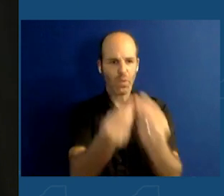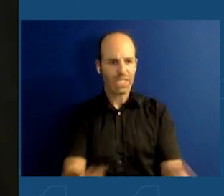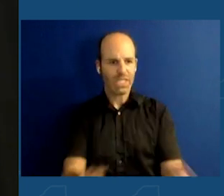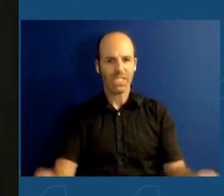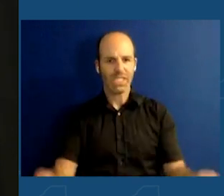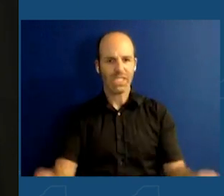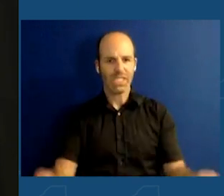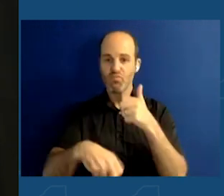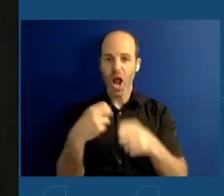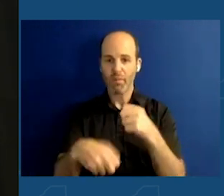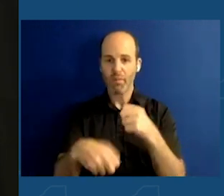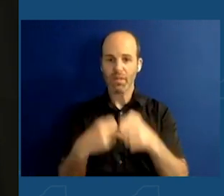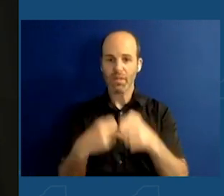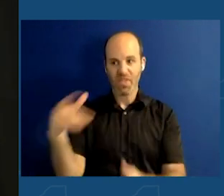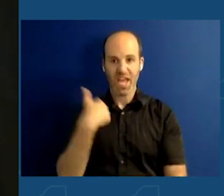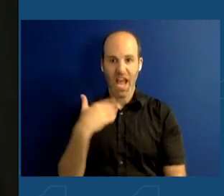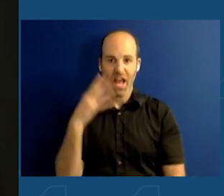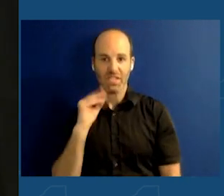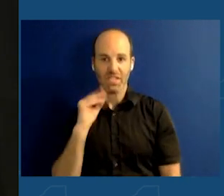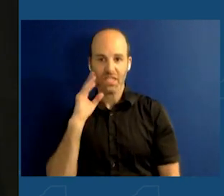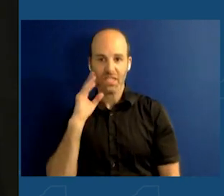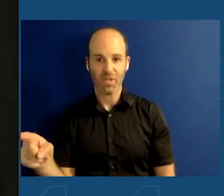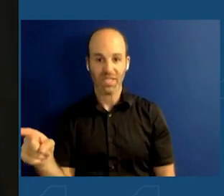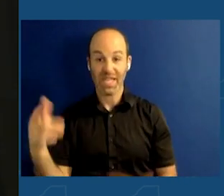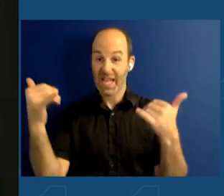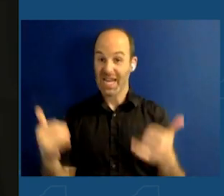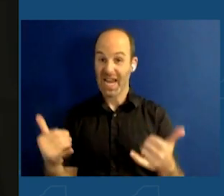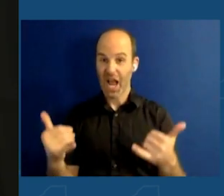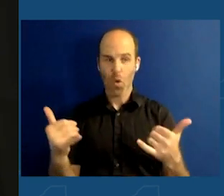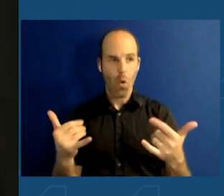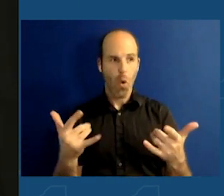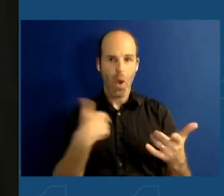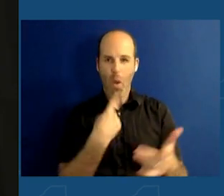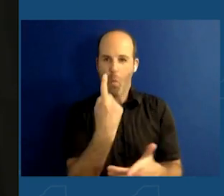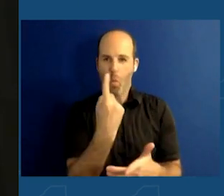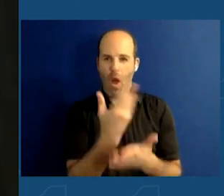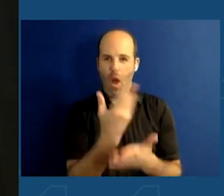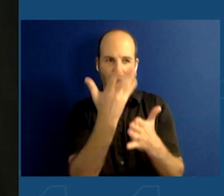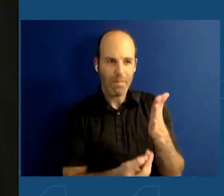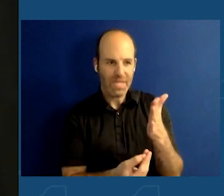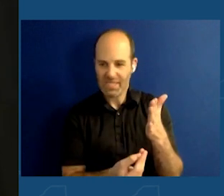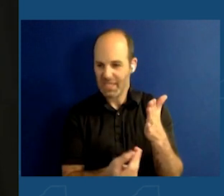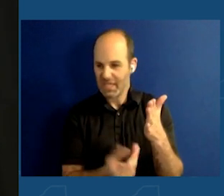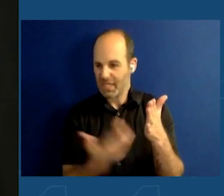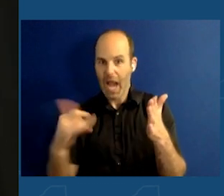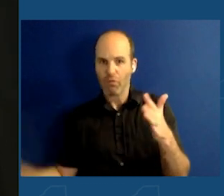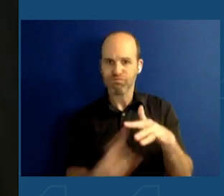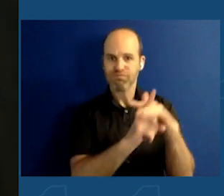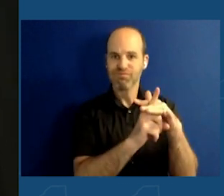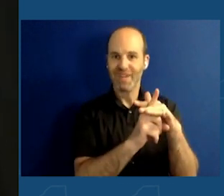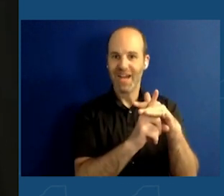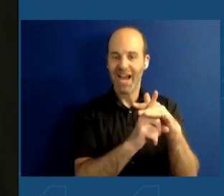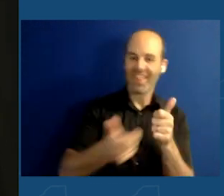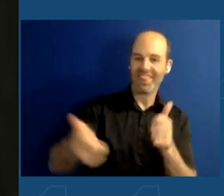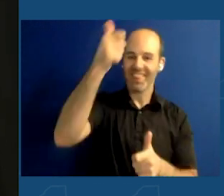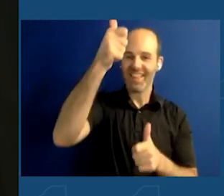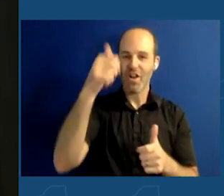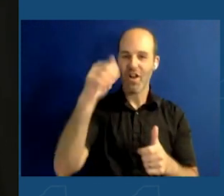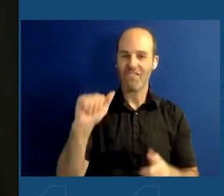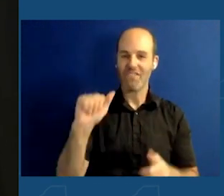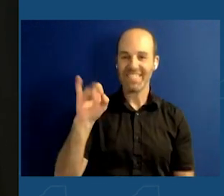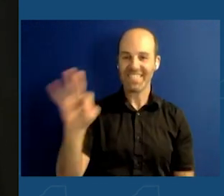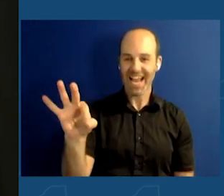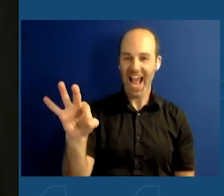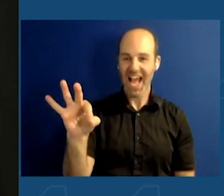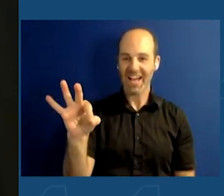Now the missing piece has been the leader of the ATF, and we have that leader. And I think that really New Yorkers and